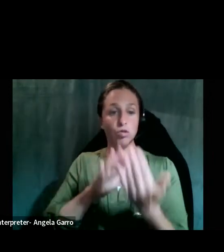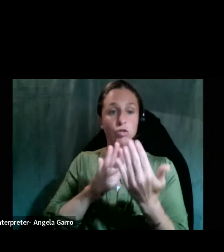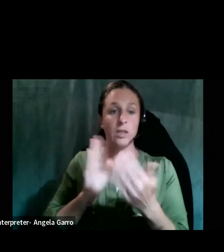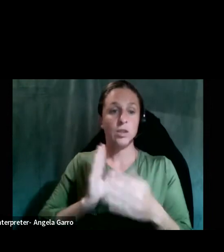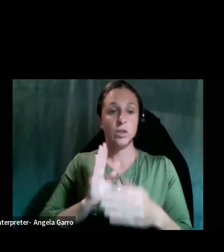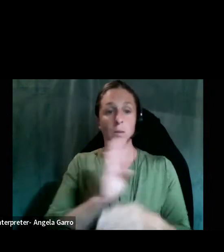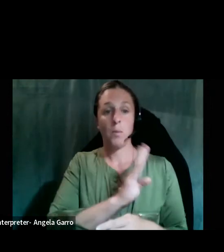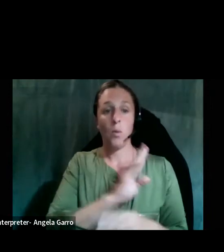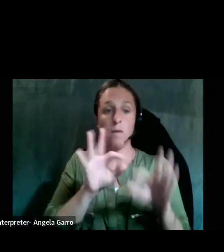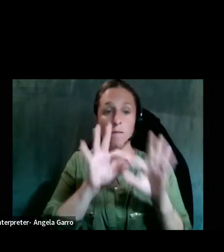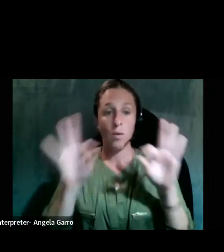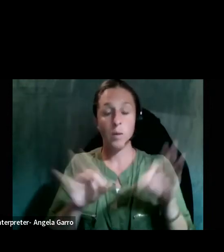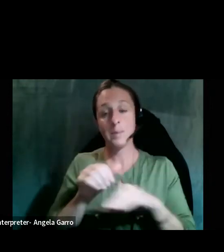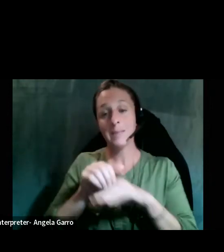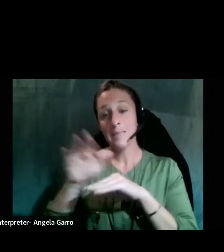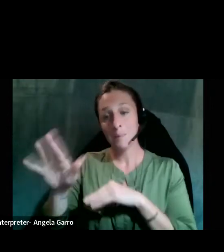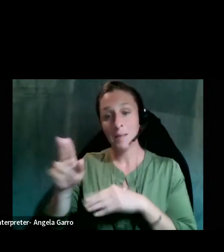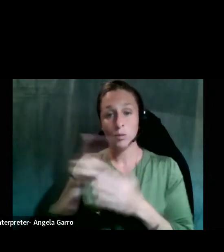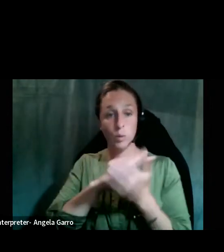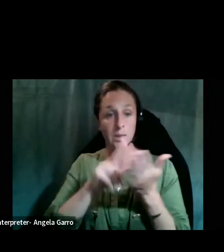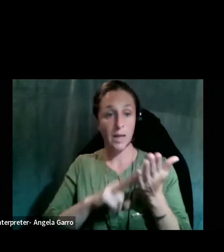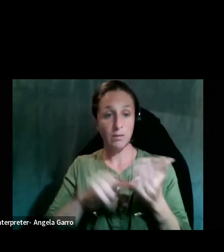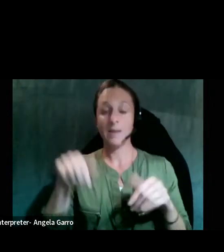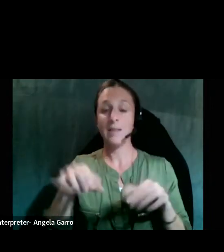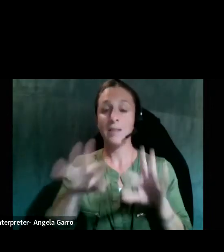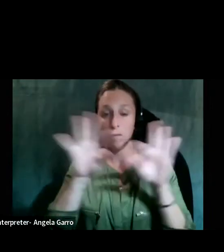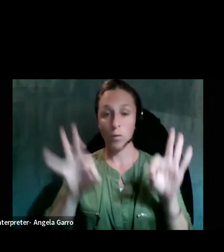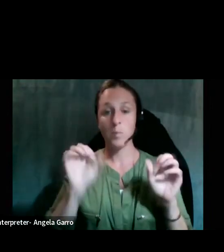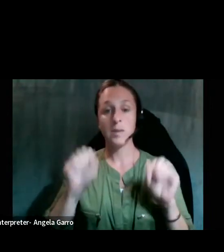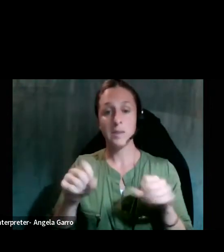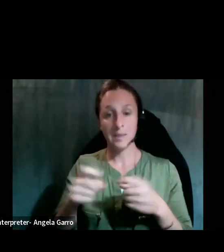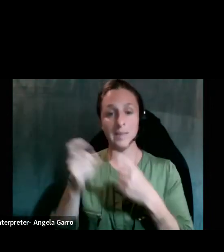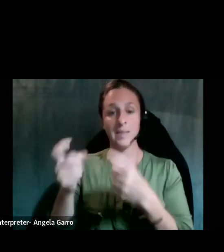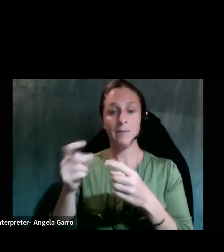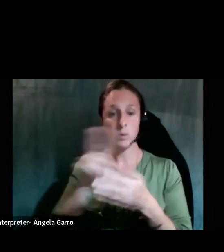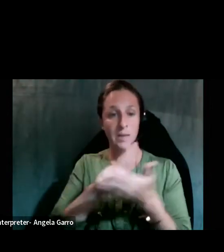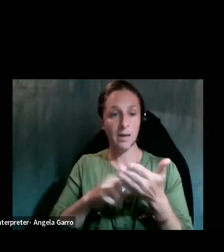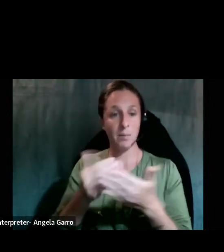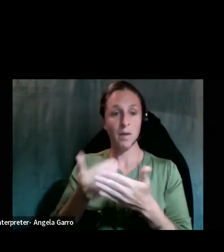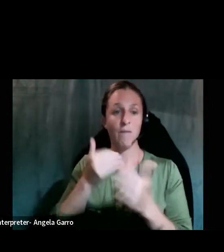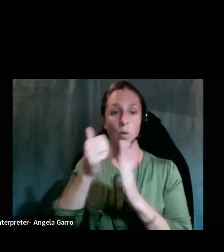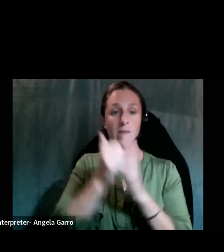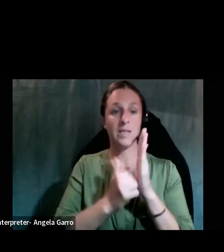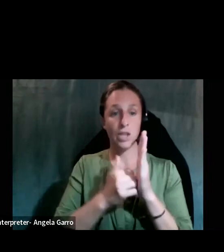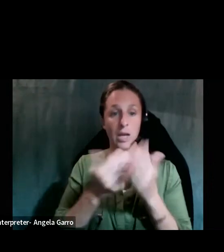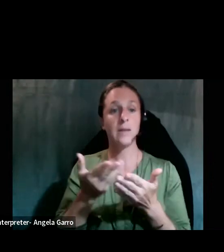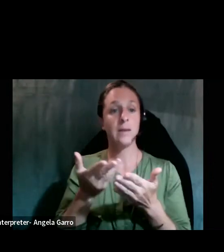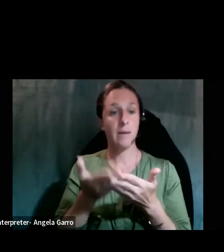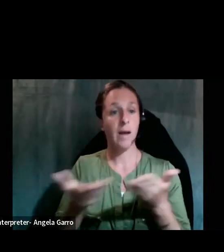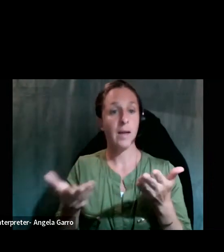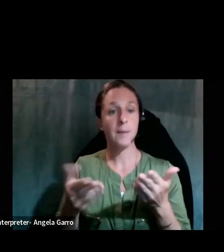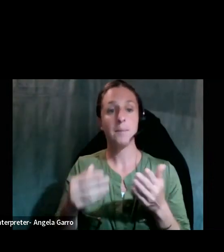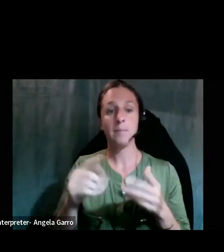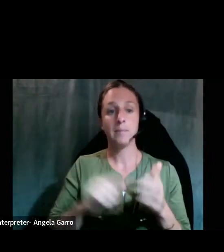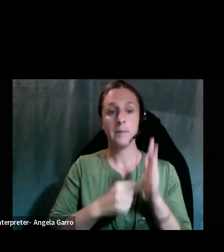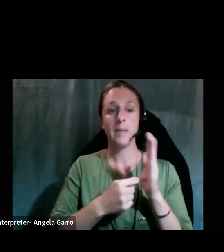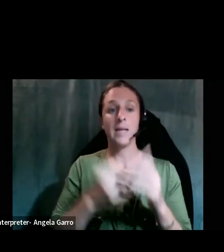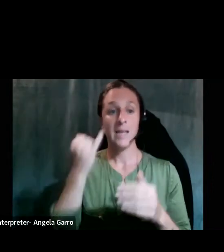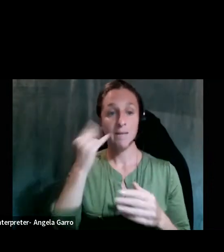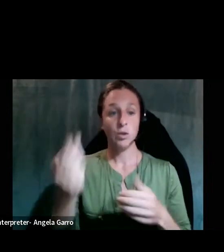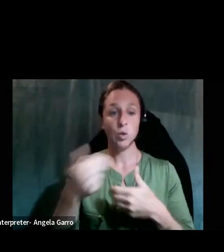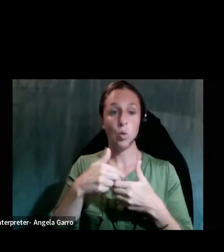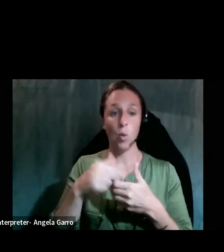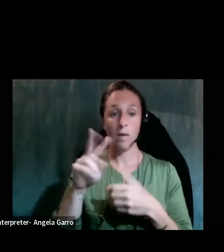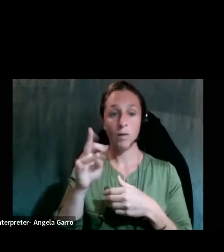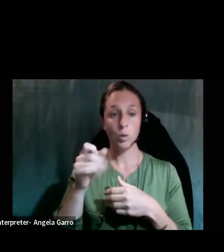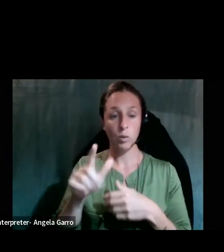form and submit it to the secretary. This form should be given to the secretary before an agenda item begins. If you are joining us virtually, please use the